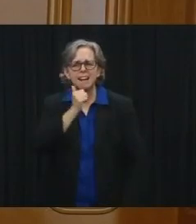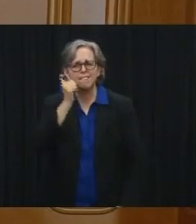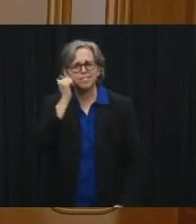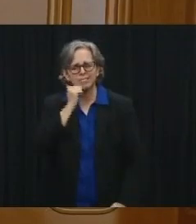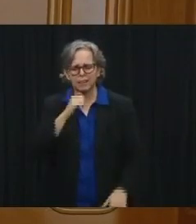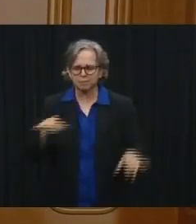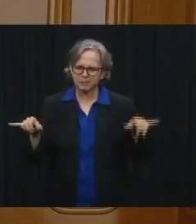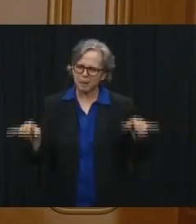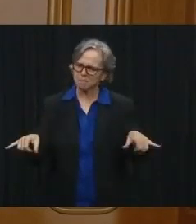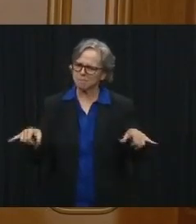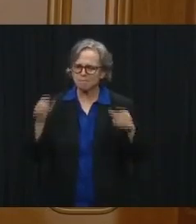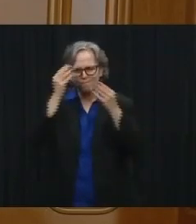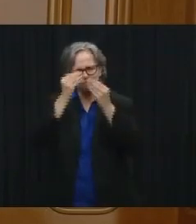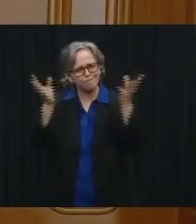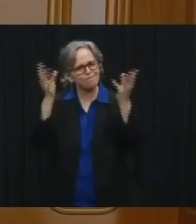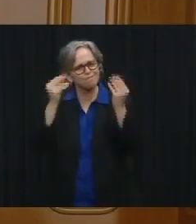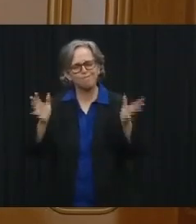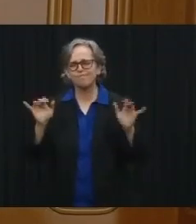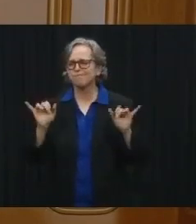I received an